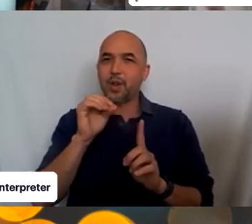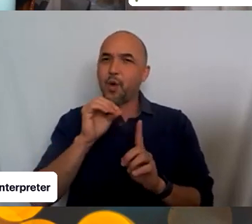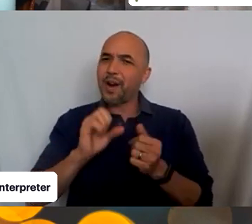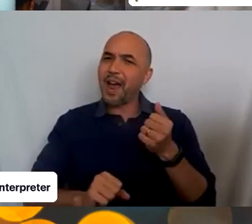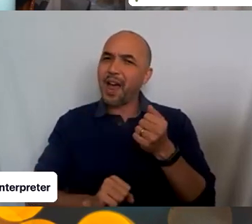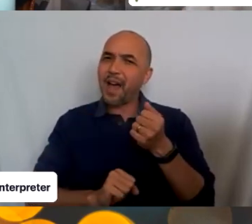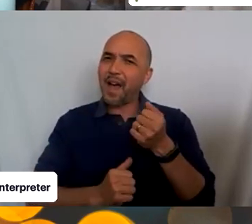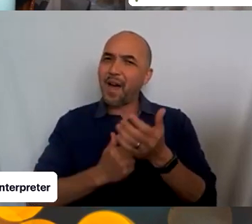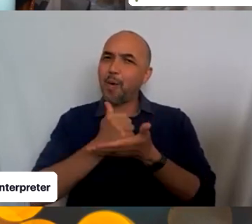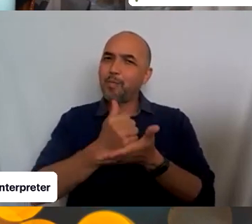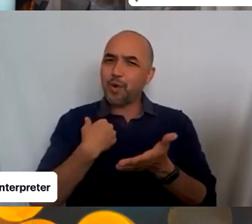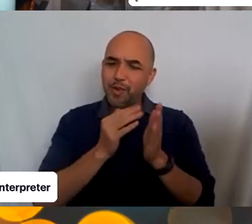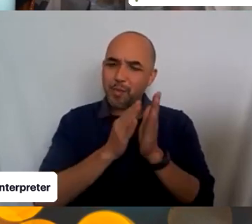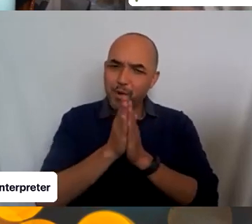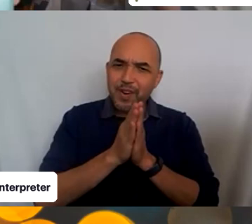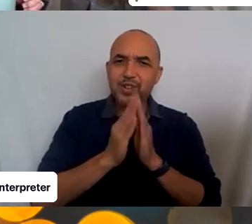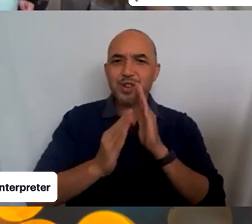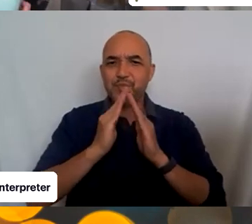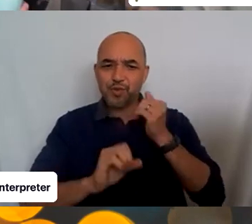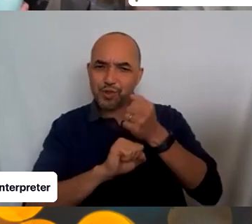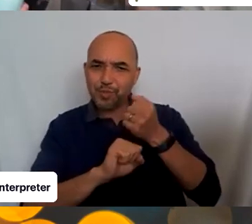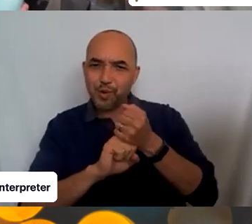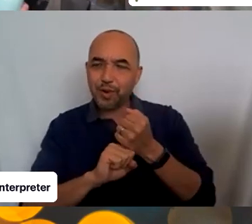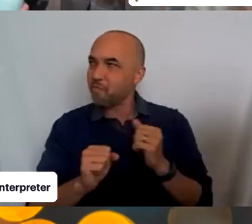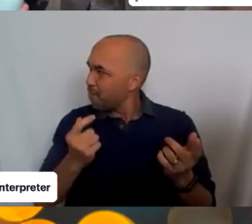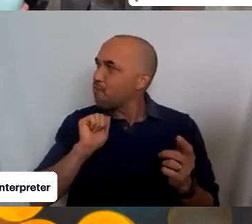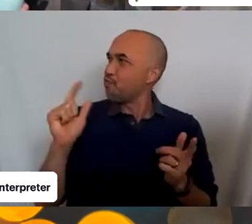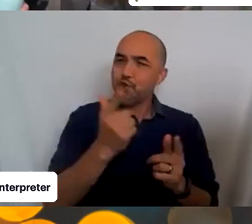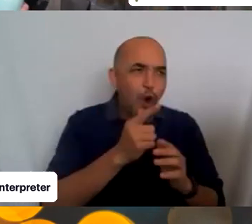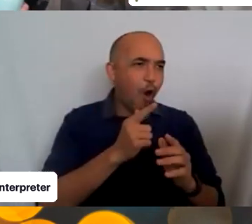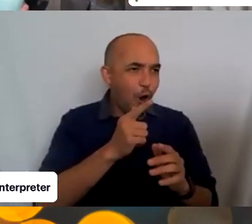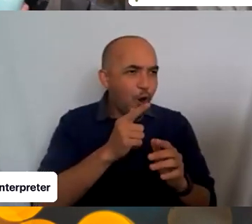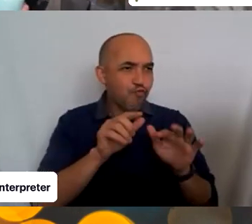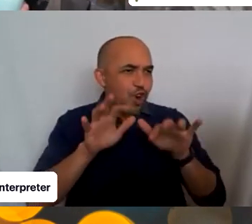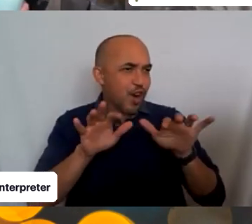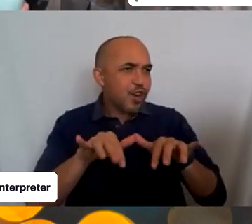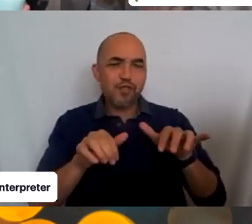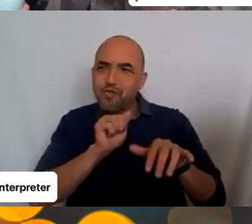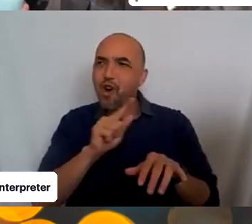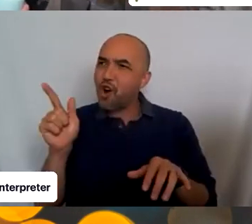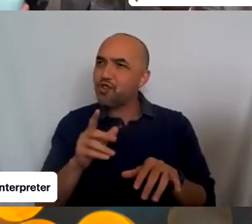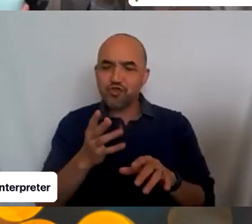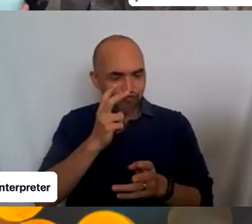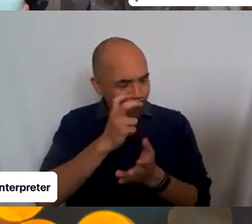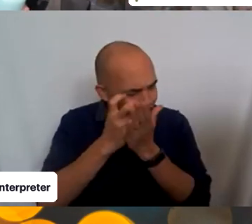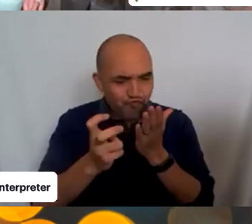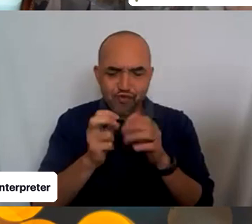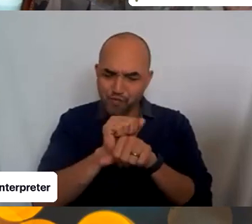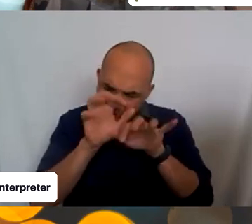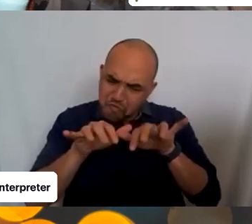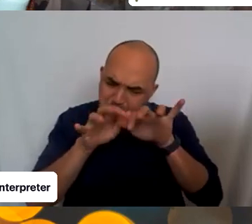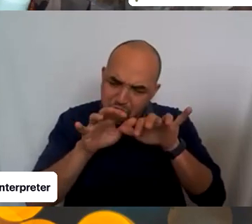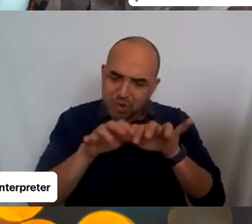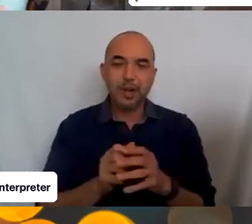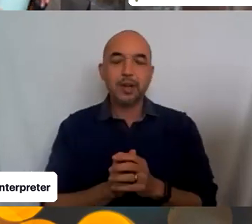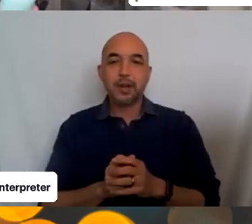community behind you, where you can say, okay, hey, we're all writing, like we're all just nose to the grindstone. We're going to get this done. I